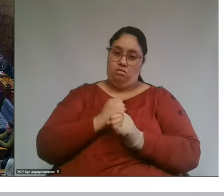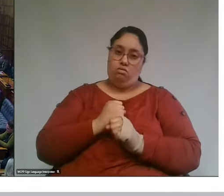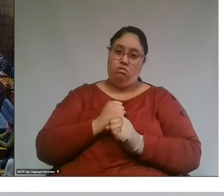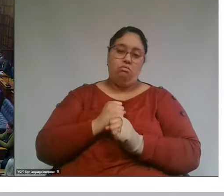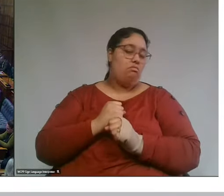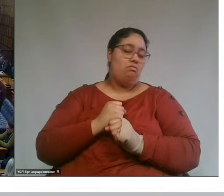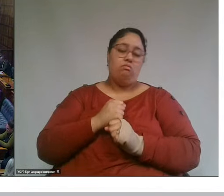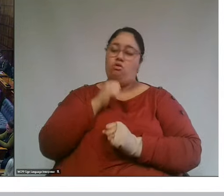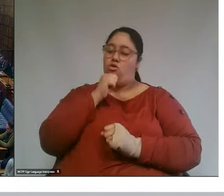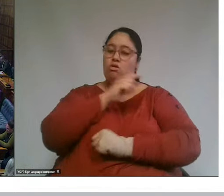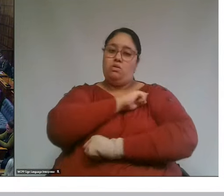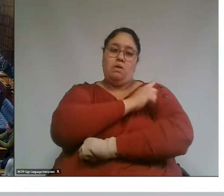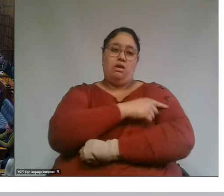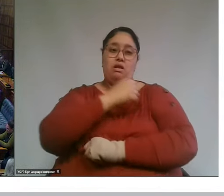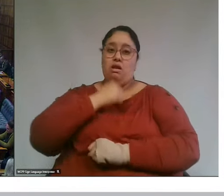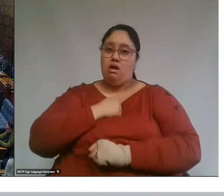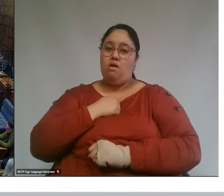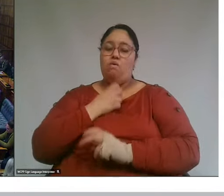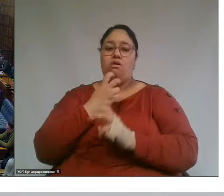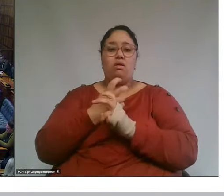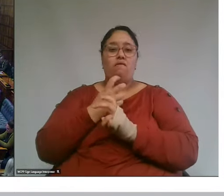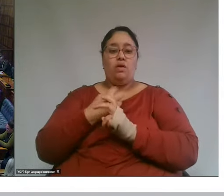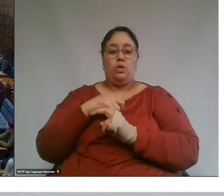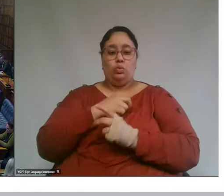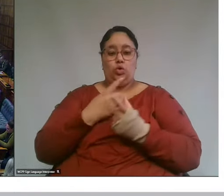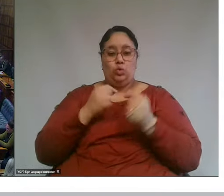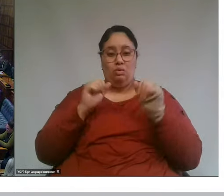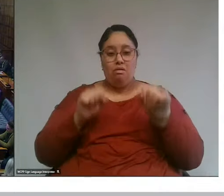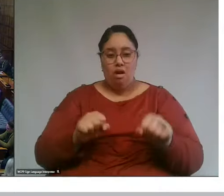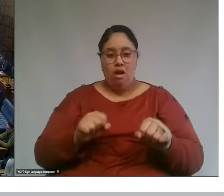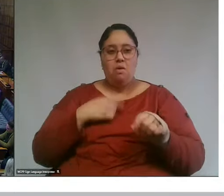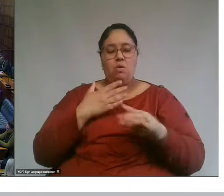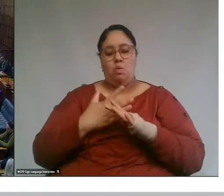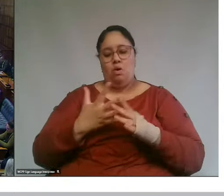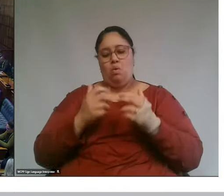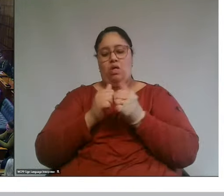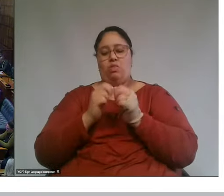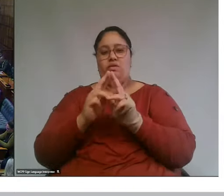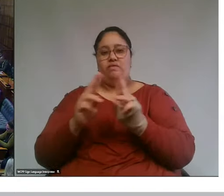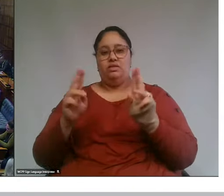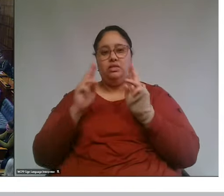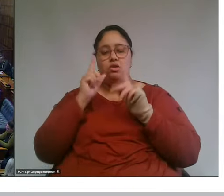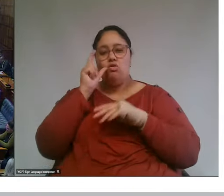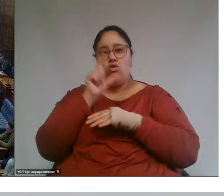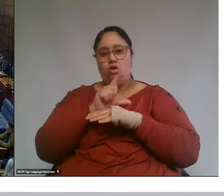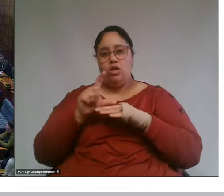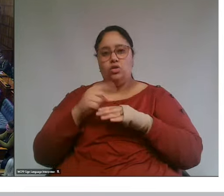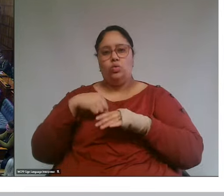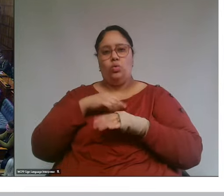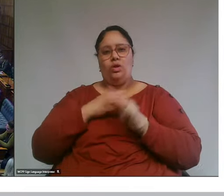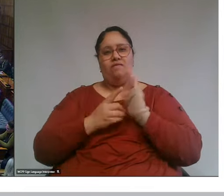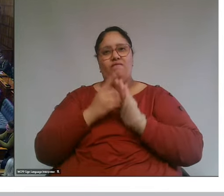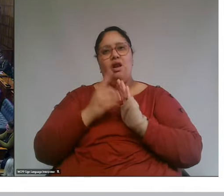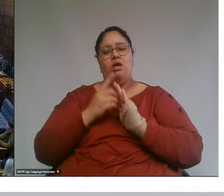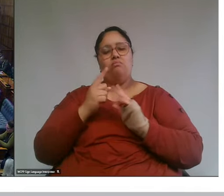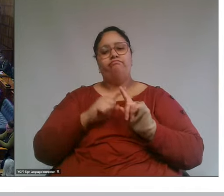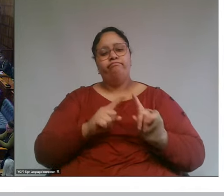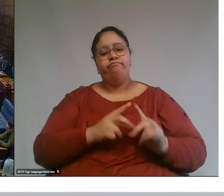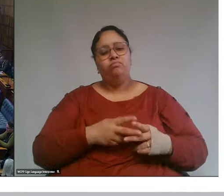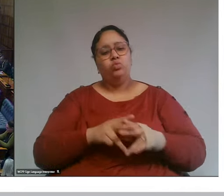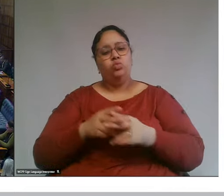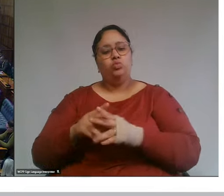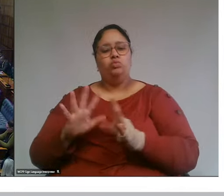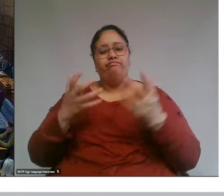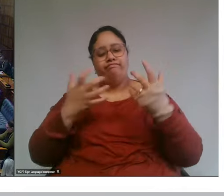not our mandate it's difficult for us to do it but we work with University with colleges in developing those instruments that better